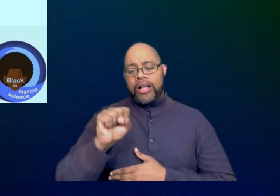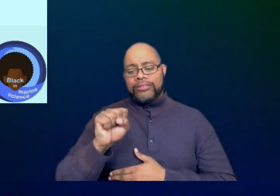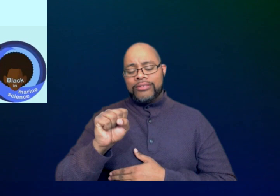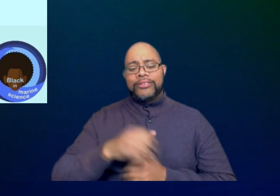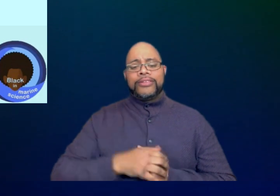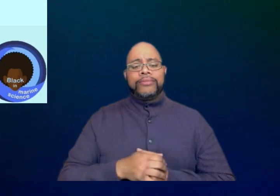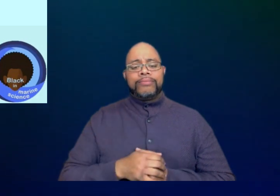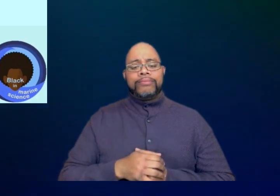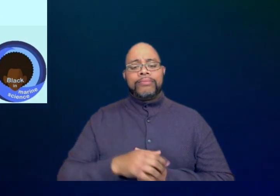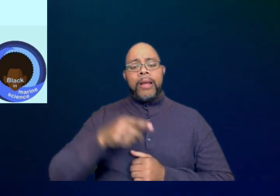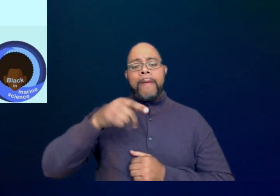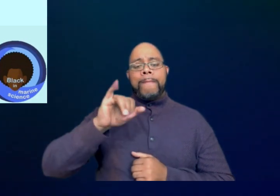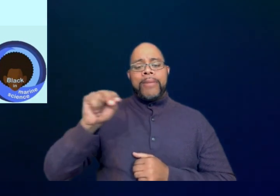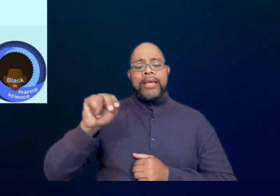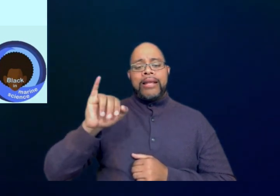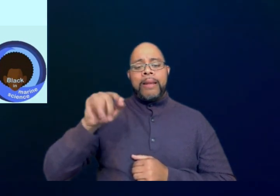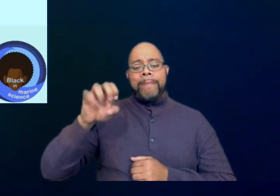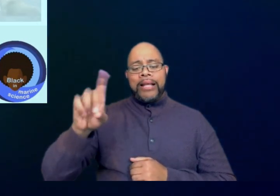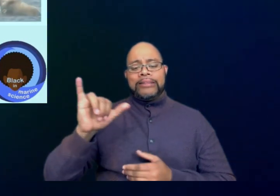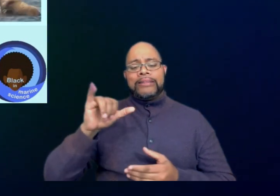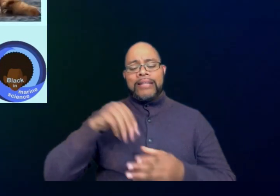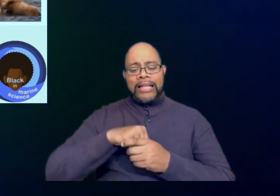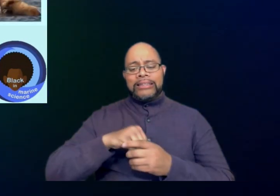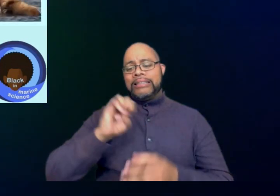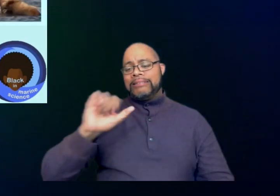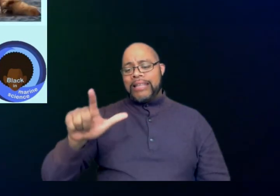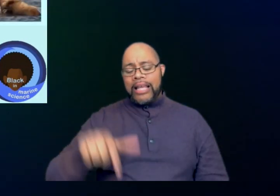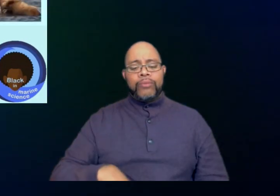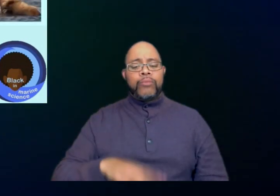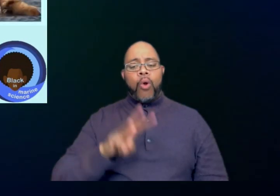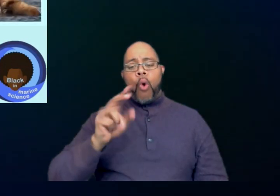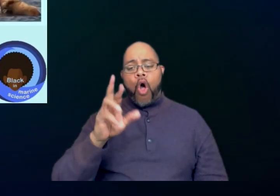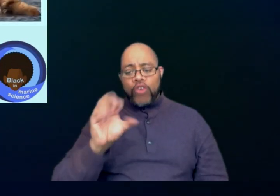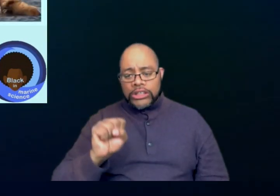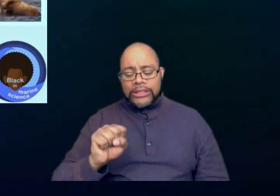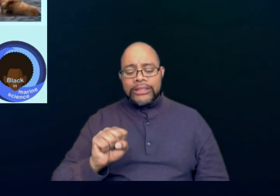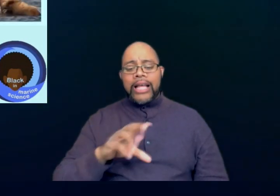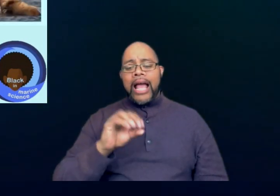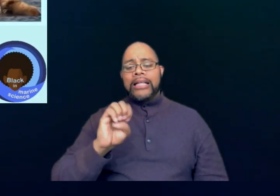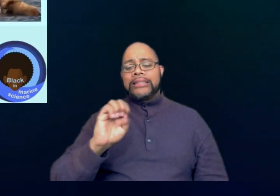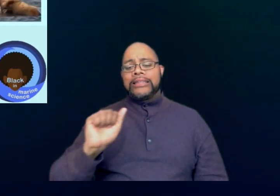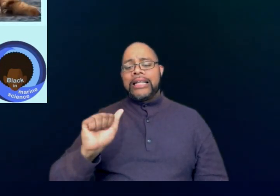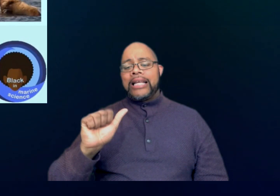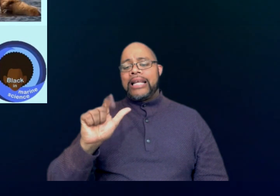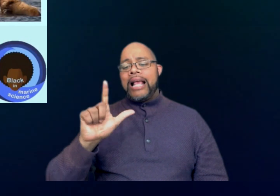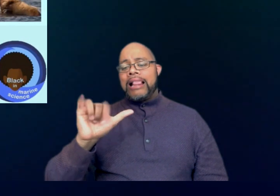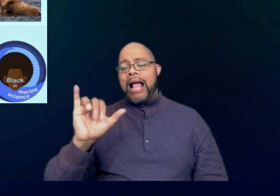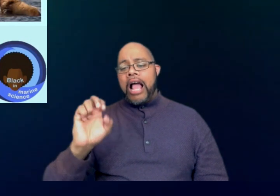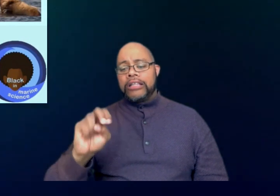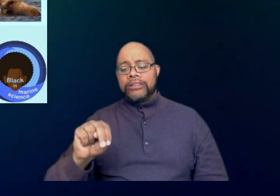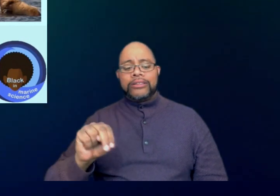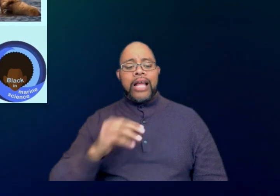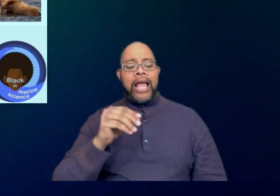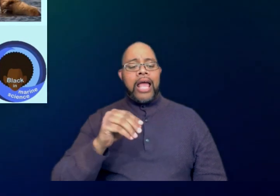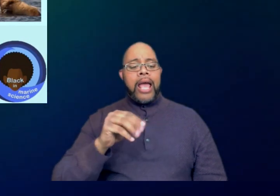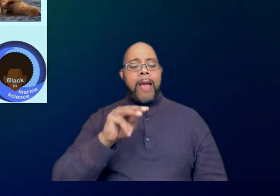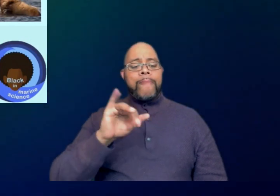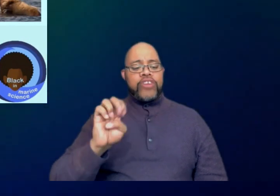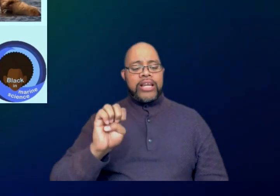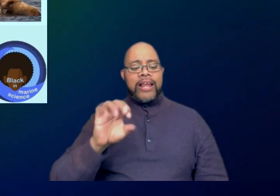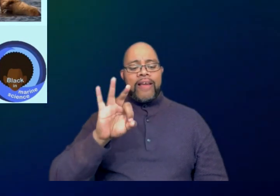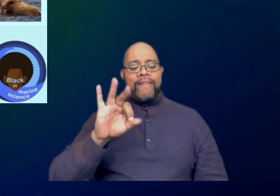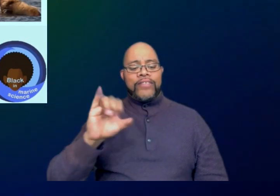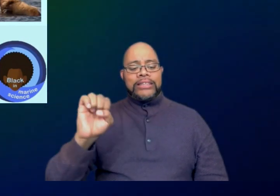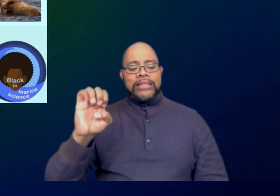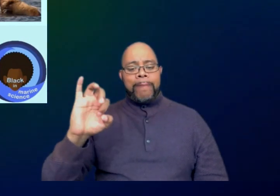and manatees; pinnipeds, which is going to be seals, walruses, and sea lions; and marine